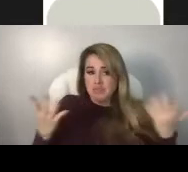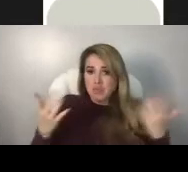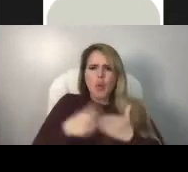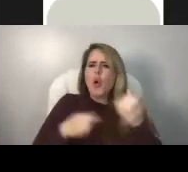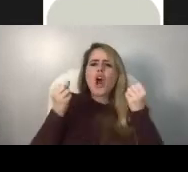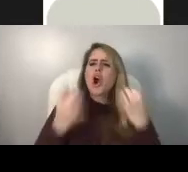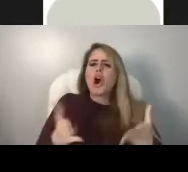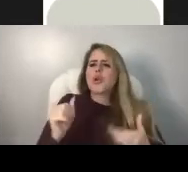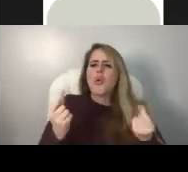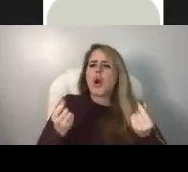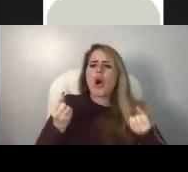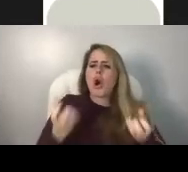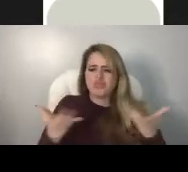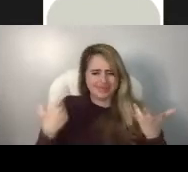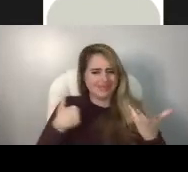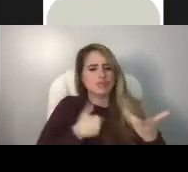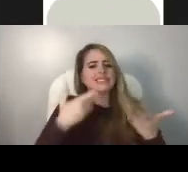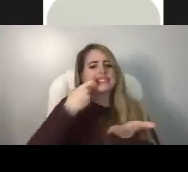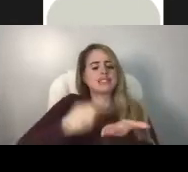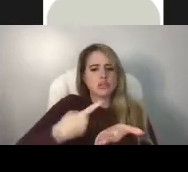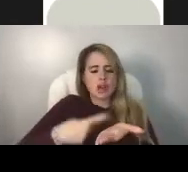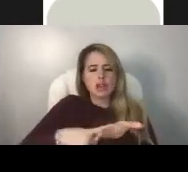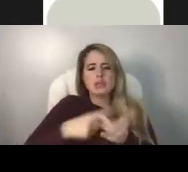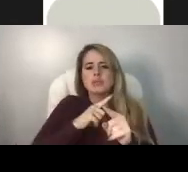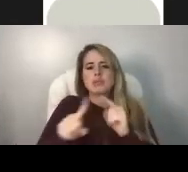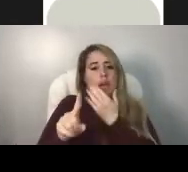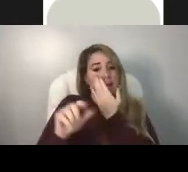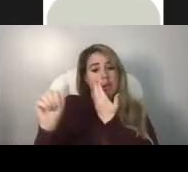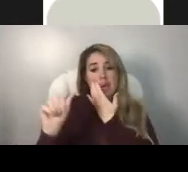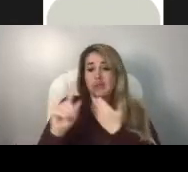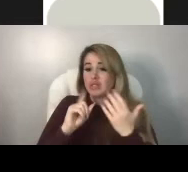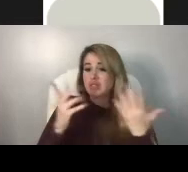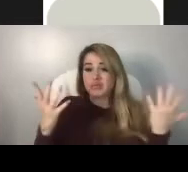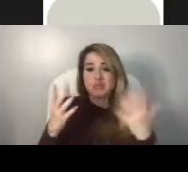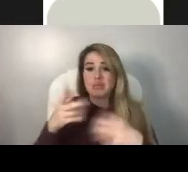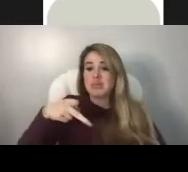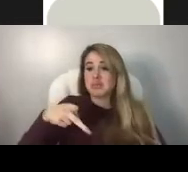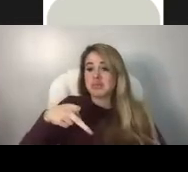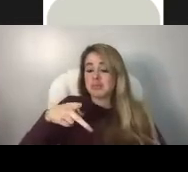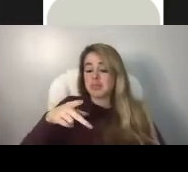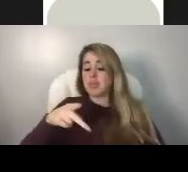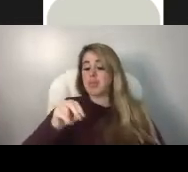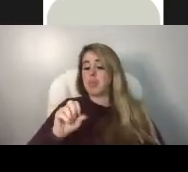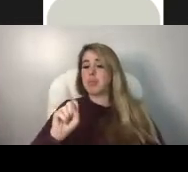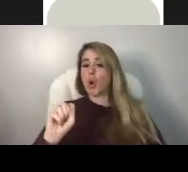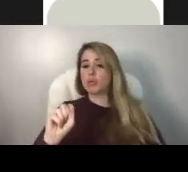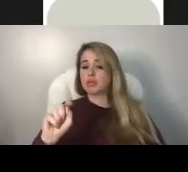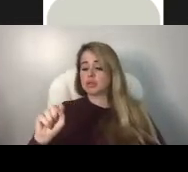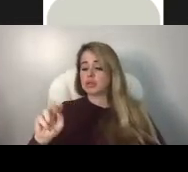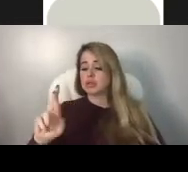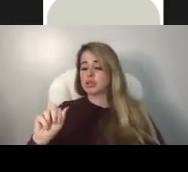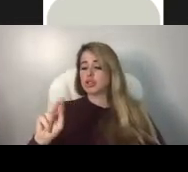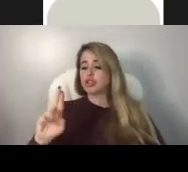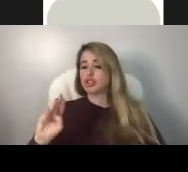arthritis? Well, we sort of talked a little bit about this, but arthritis can be post-traumatic after an injury. Infection can